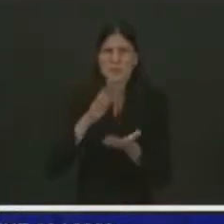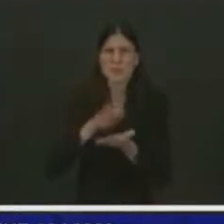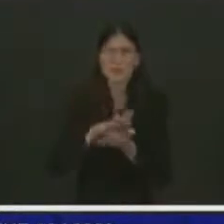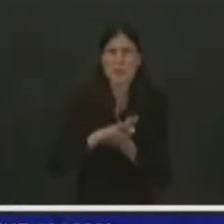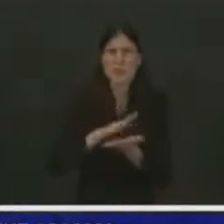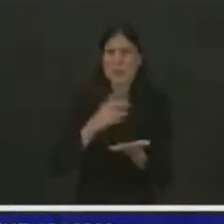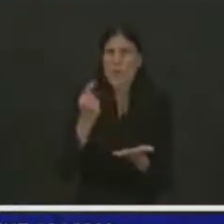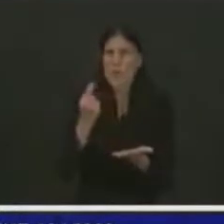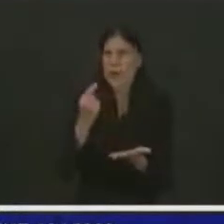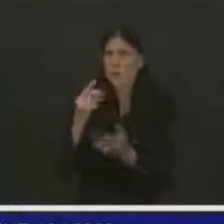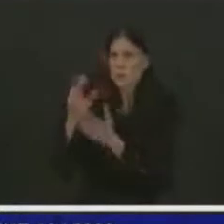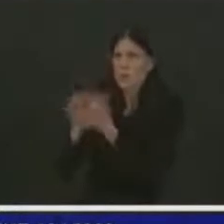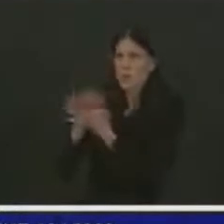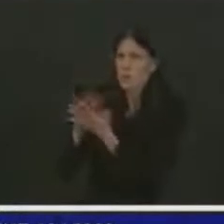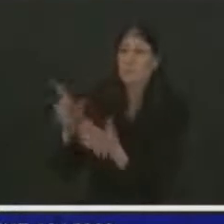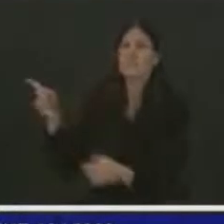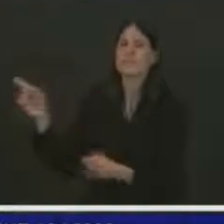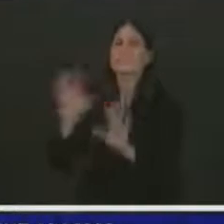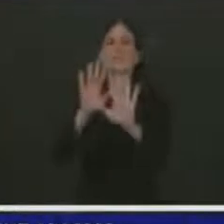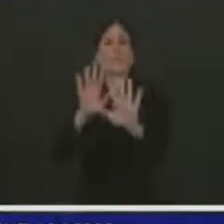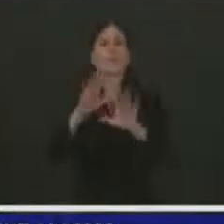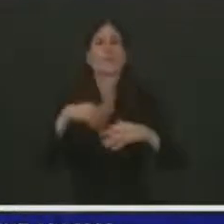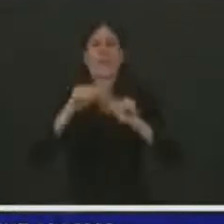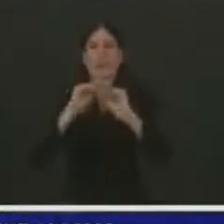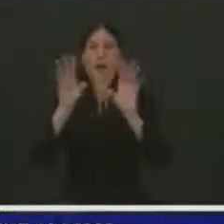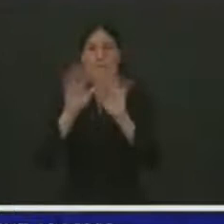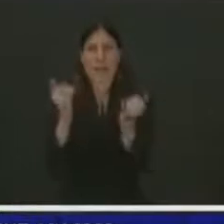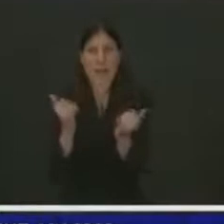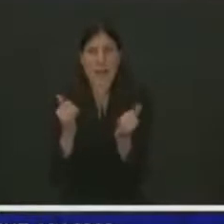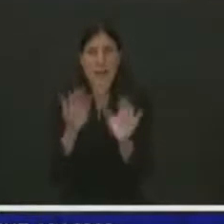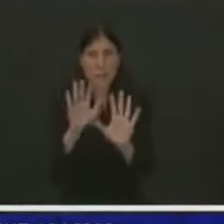federal government gave to all states, including us,